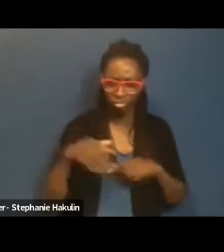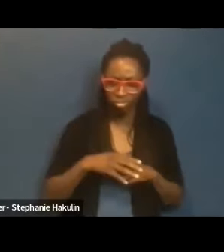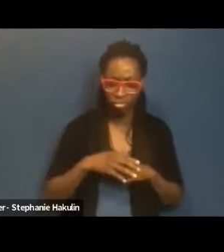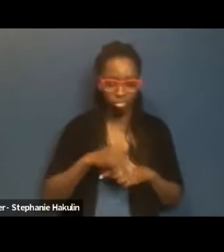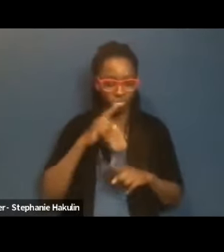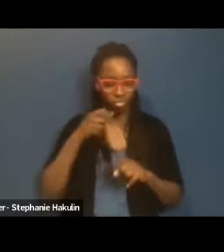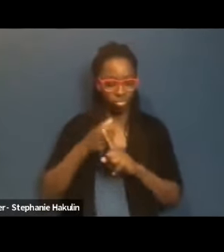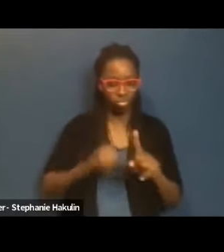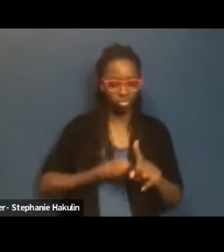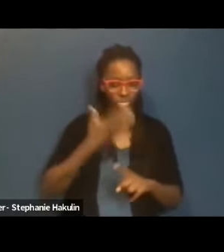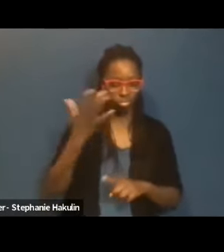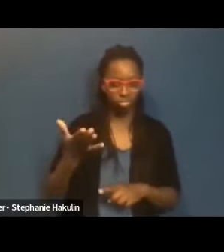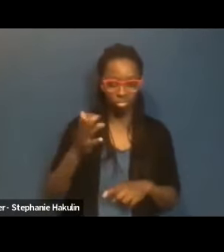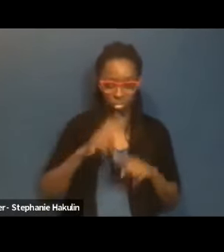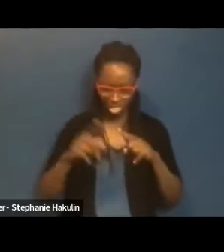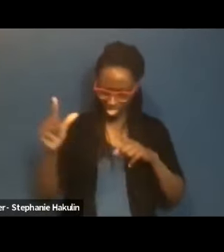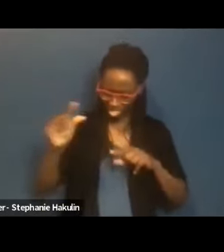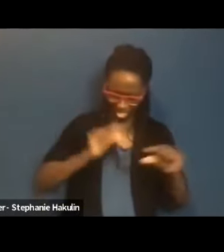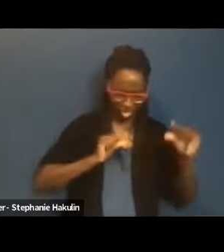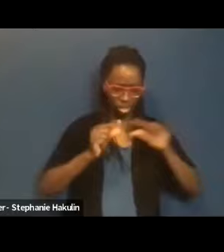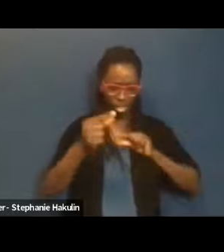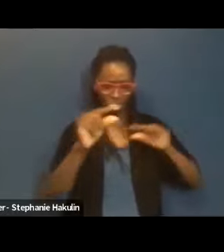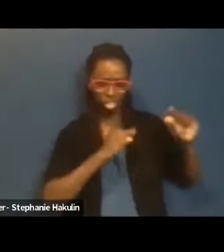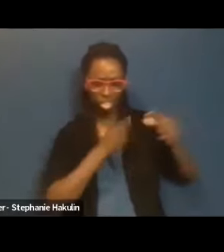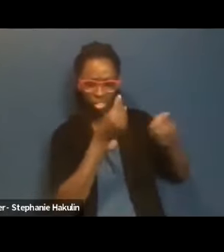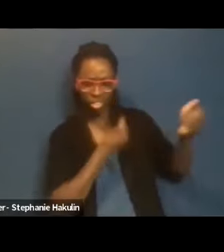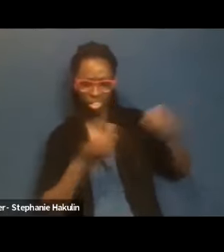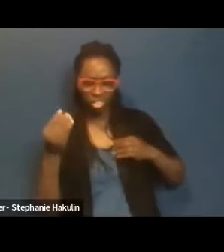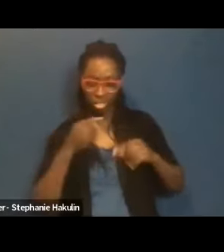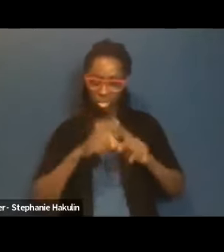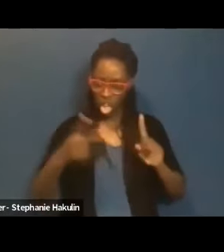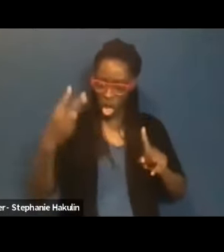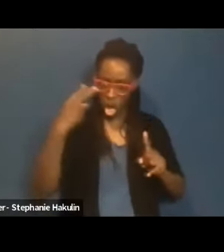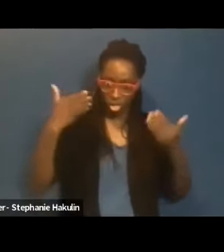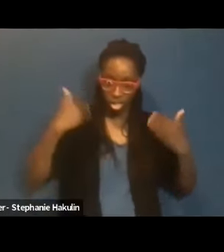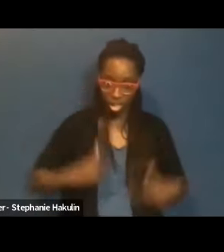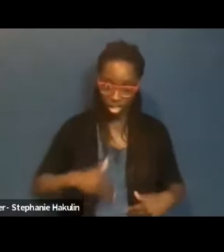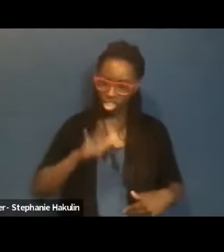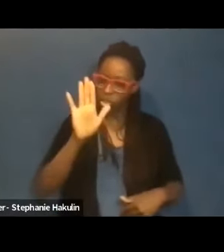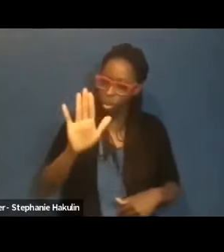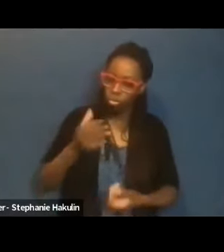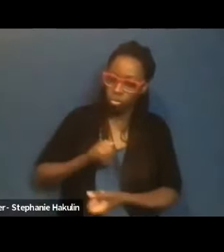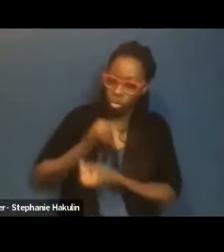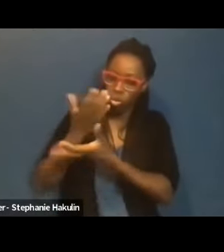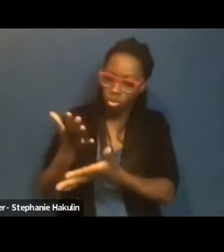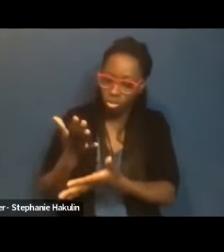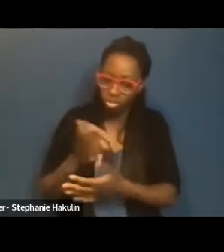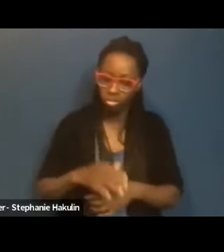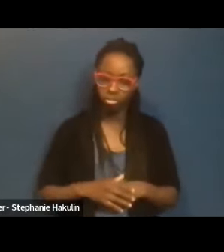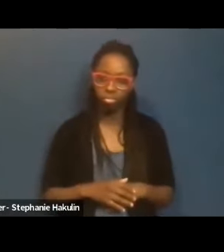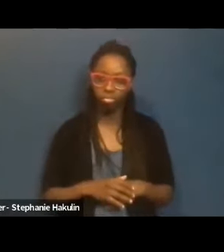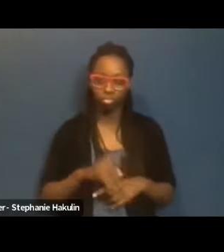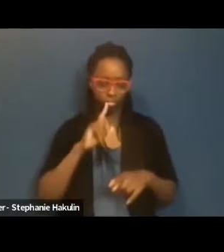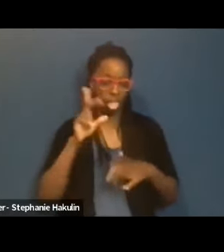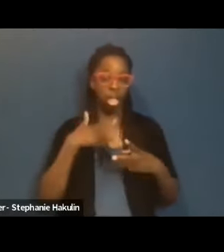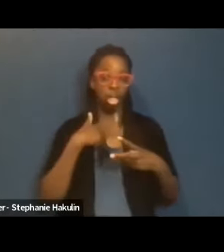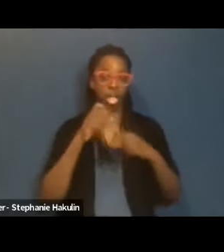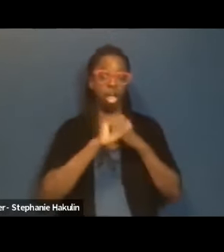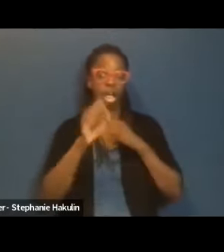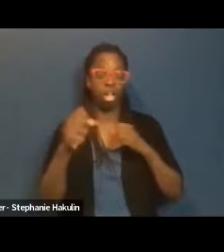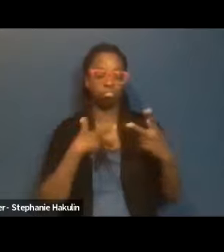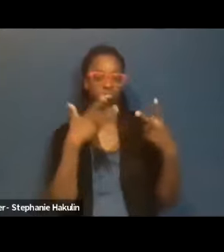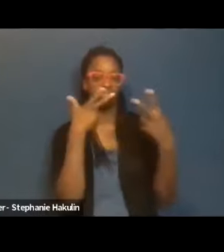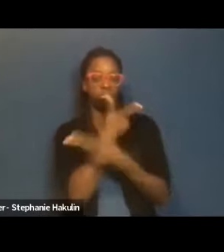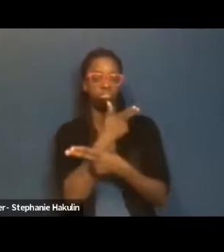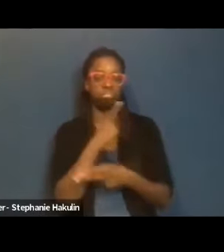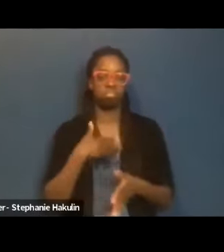I am the poem. You know what? I should just get off the phone. Should leave him there. Sitting